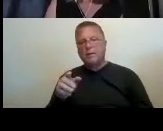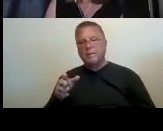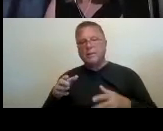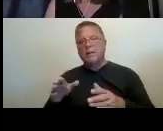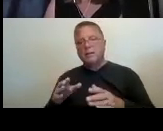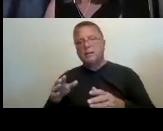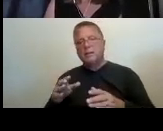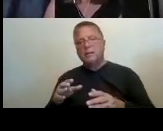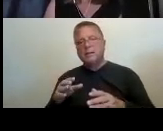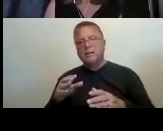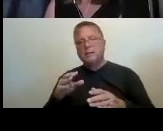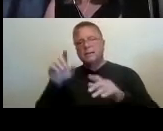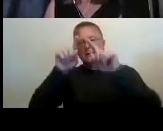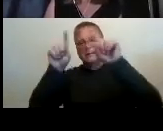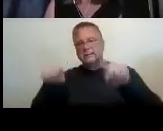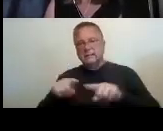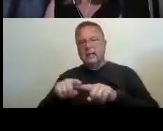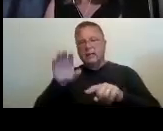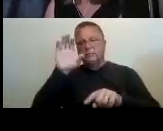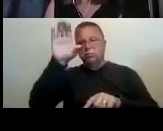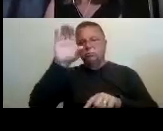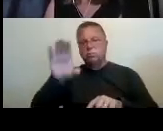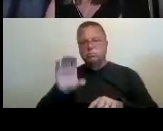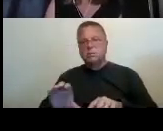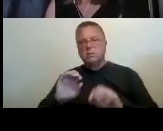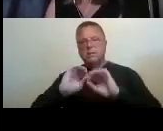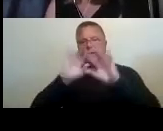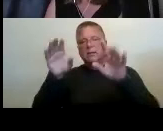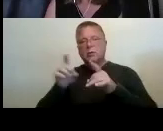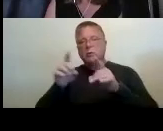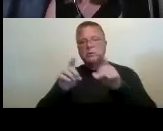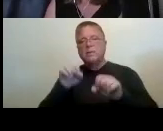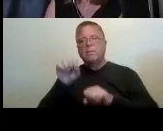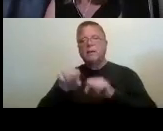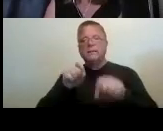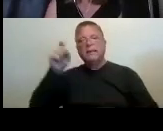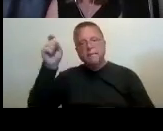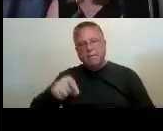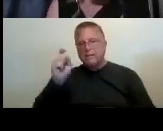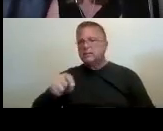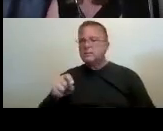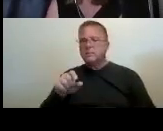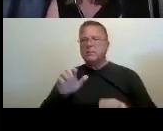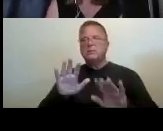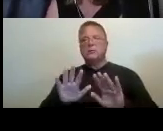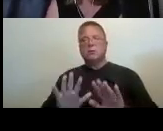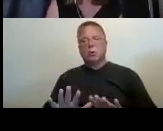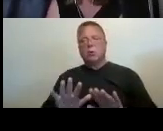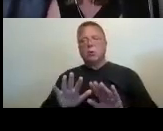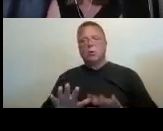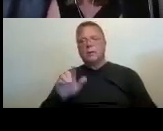with clear direction that bicyclists must yield to pedestrians. And then there's